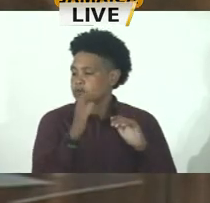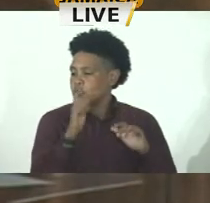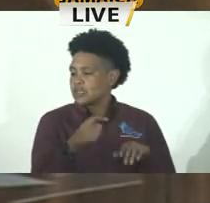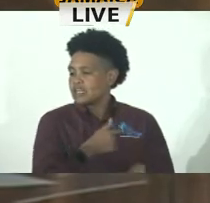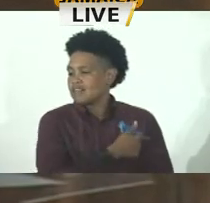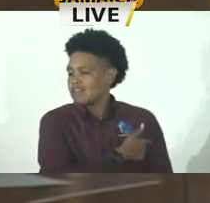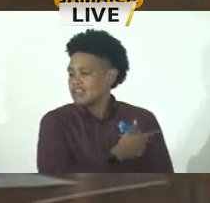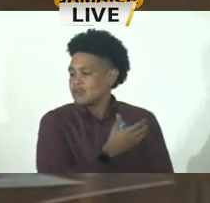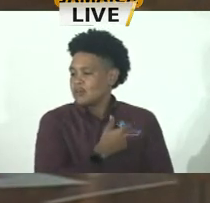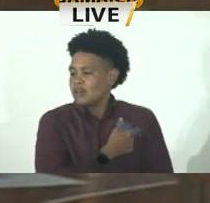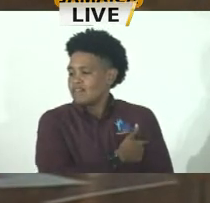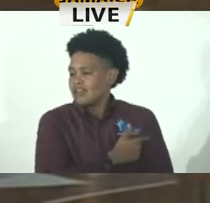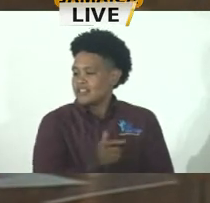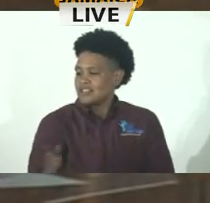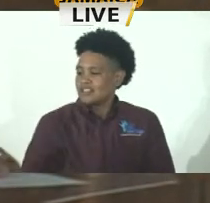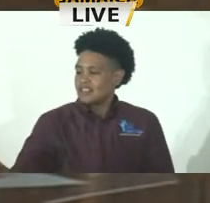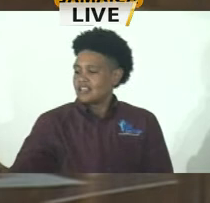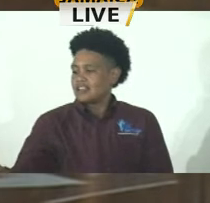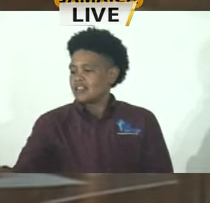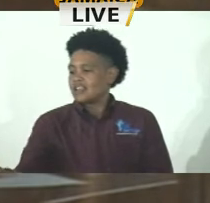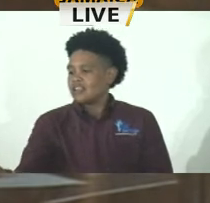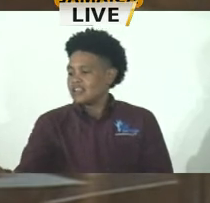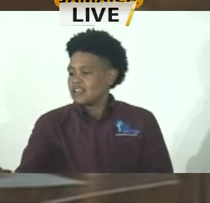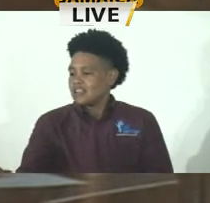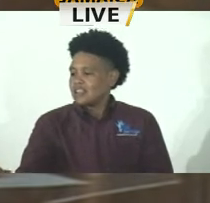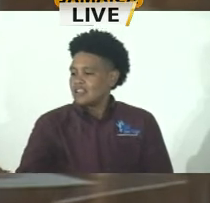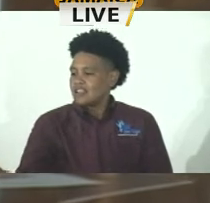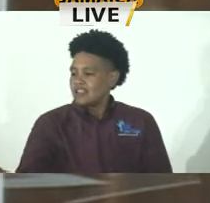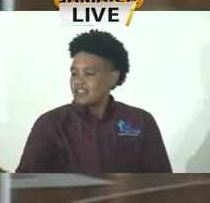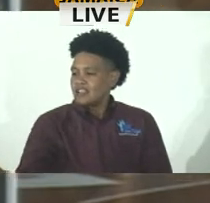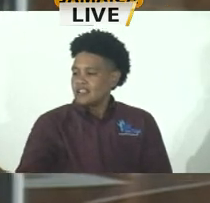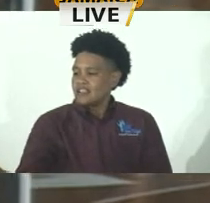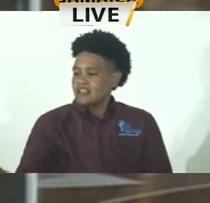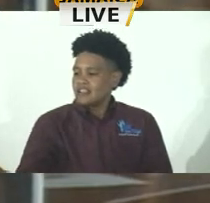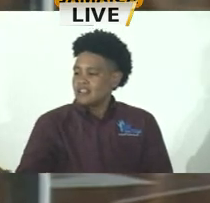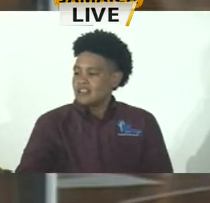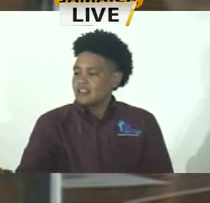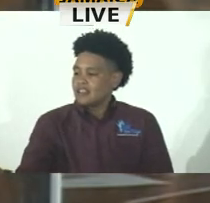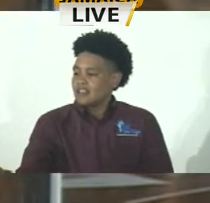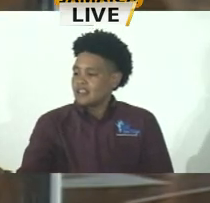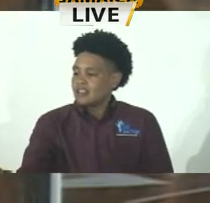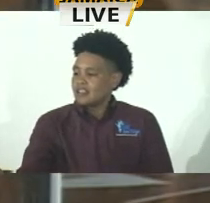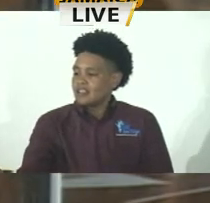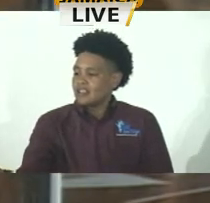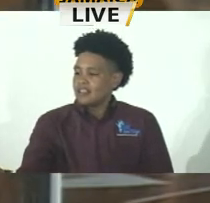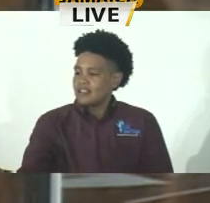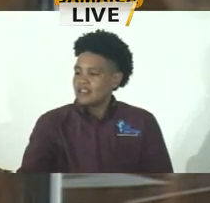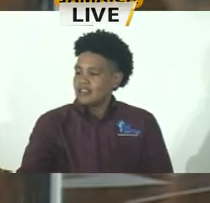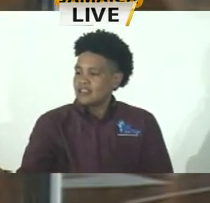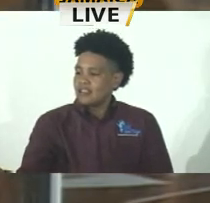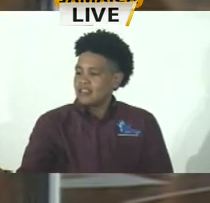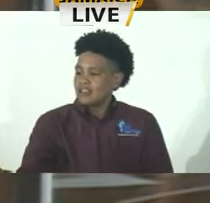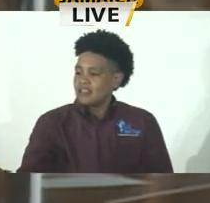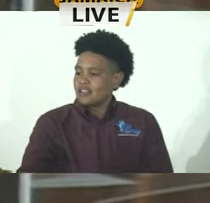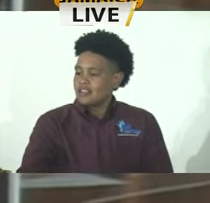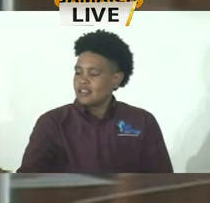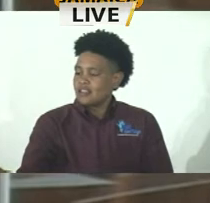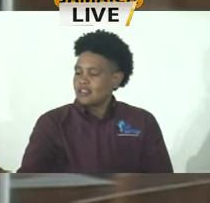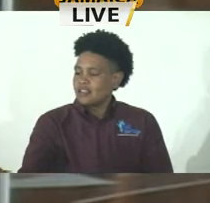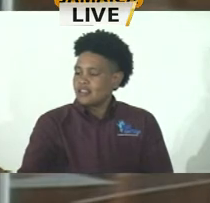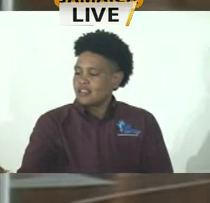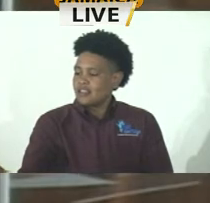vaccine are prepared to pay for their vaccine and i really hope that that will not happen and that good sense will